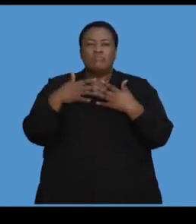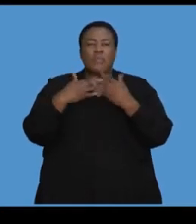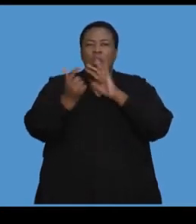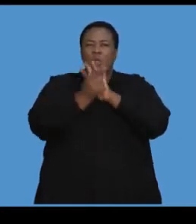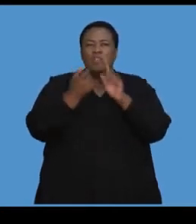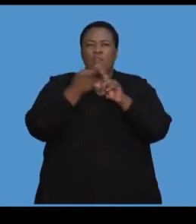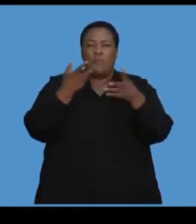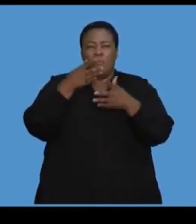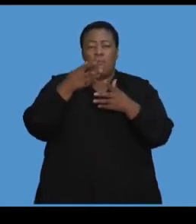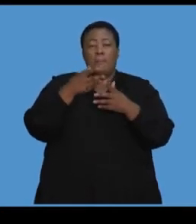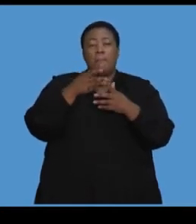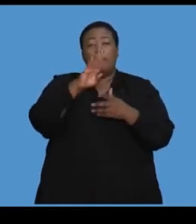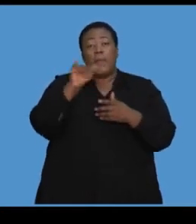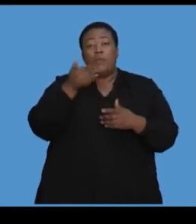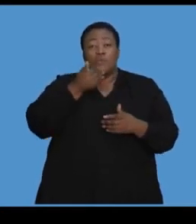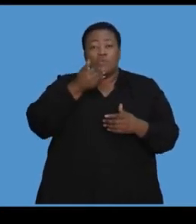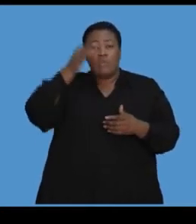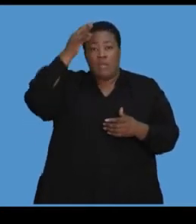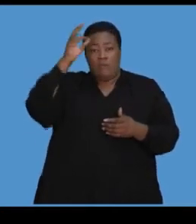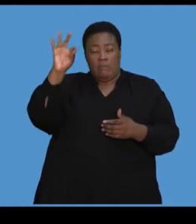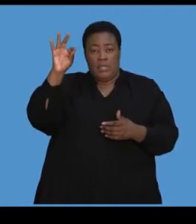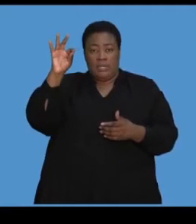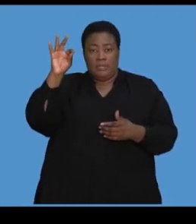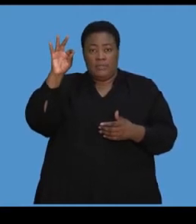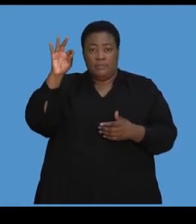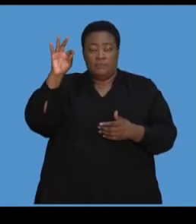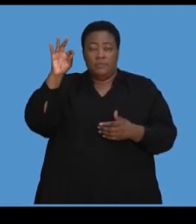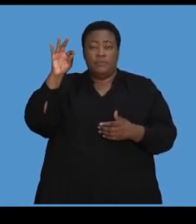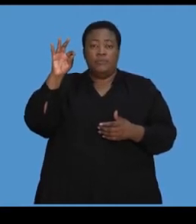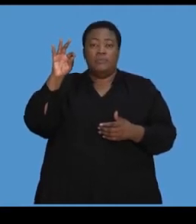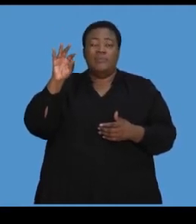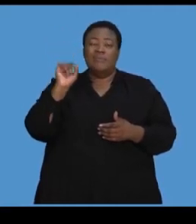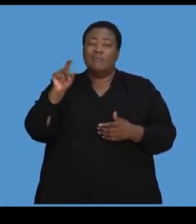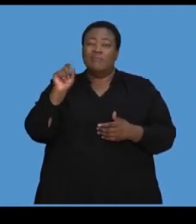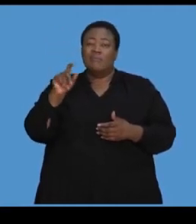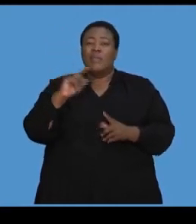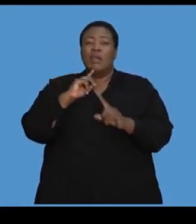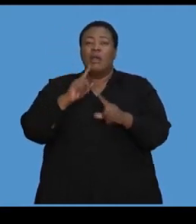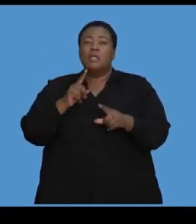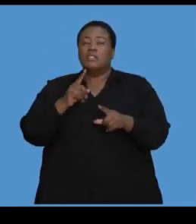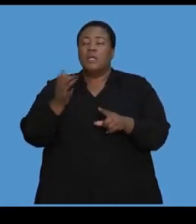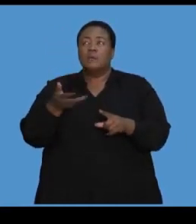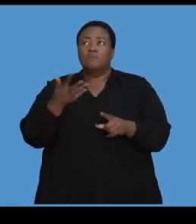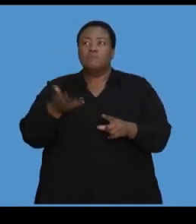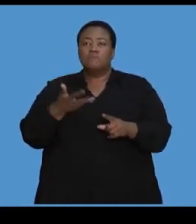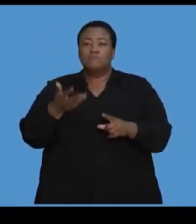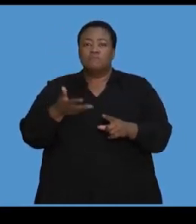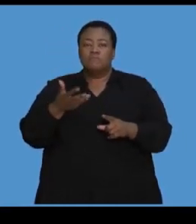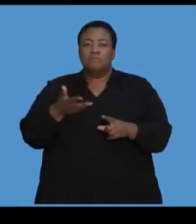the government. The removal of rules and laws or any bylaws by the government. The answer there